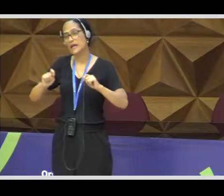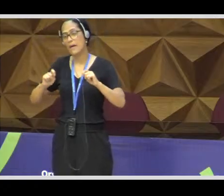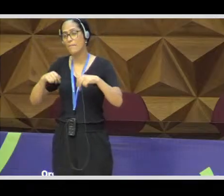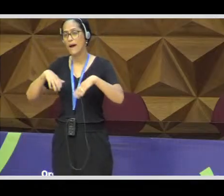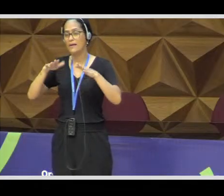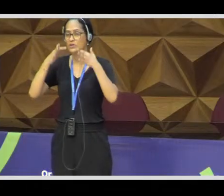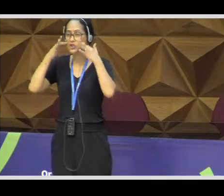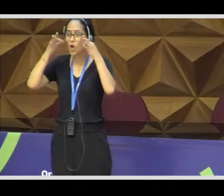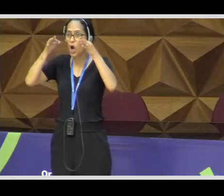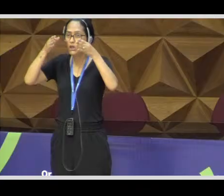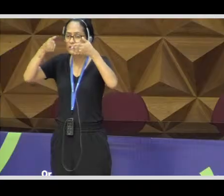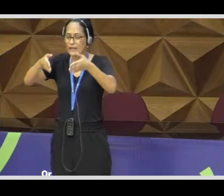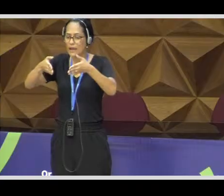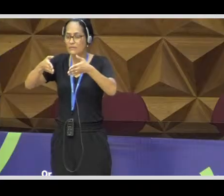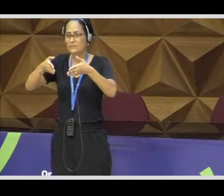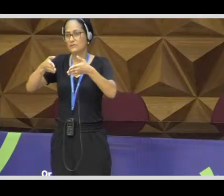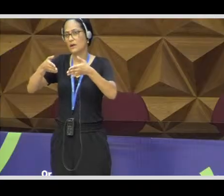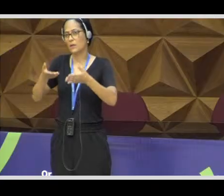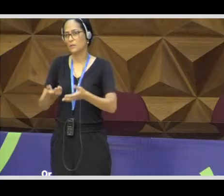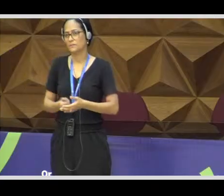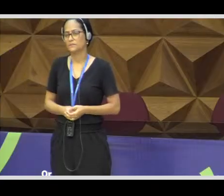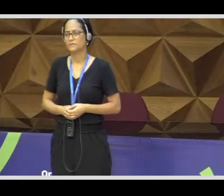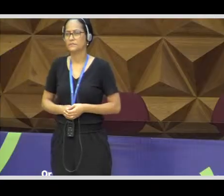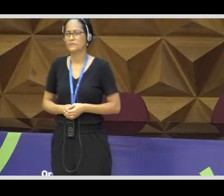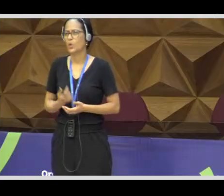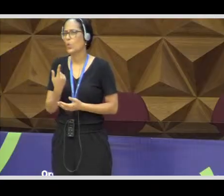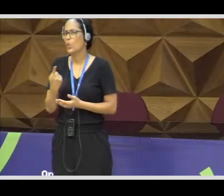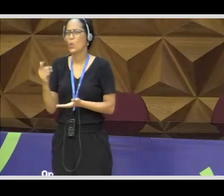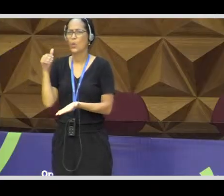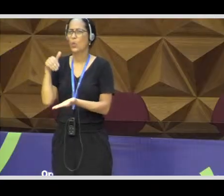We did one final bit of work in this area,